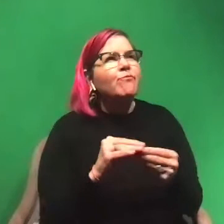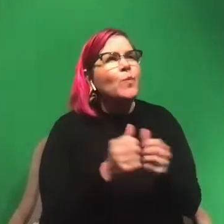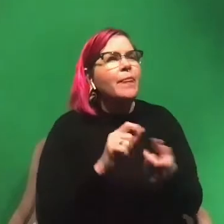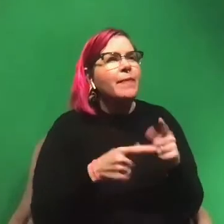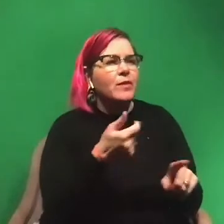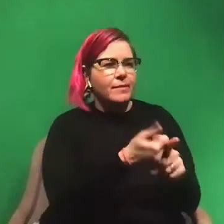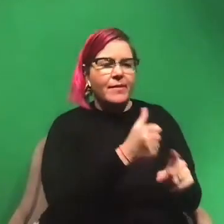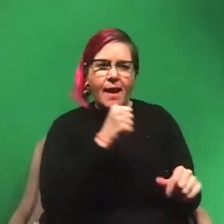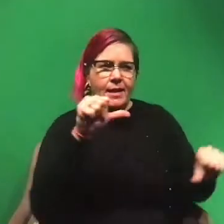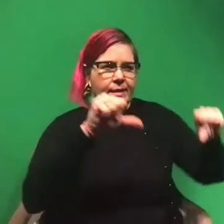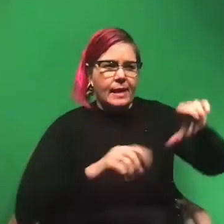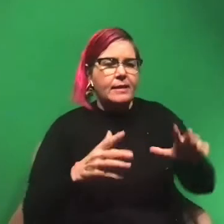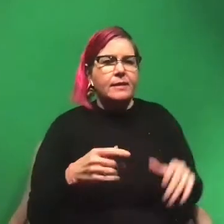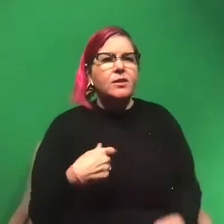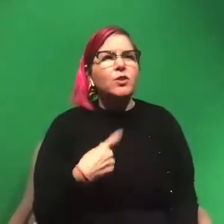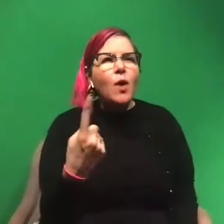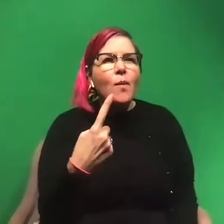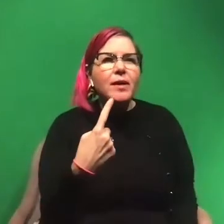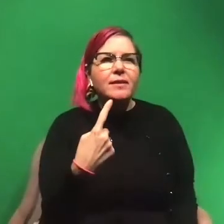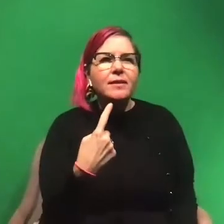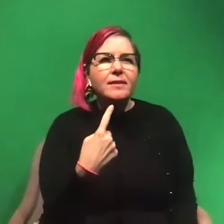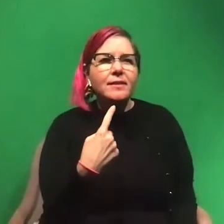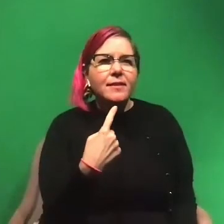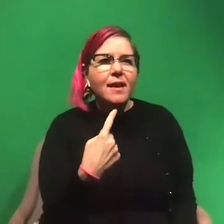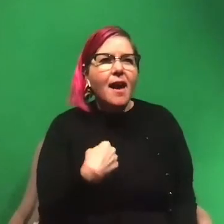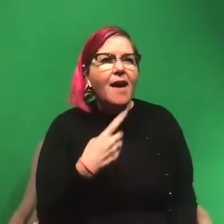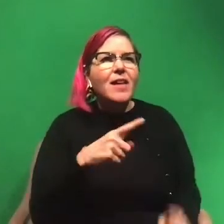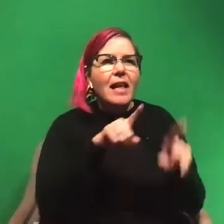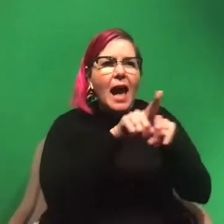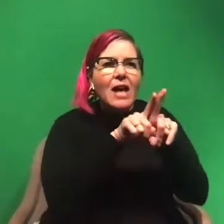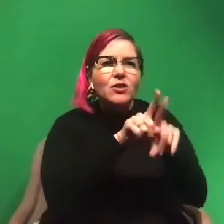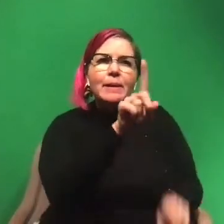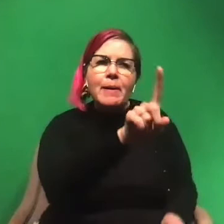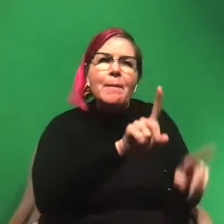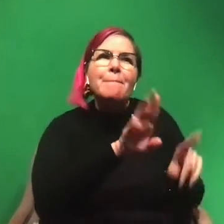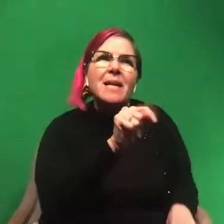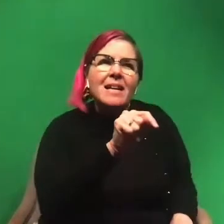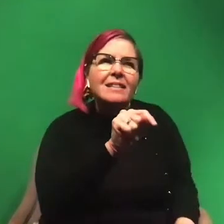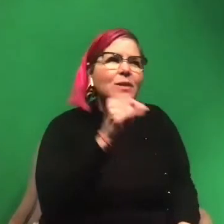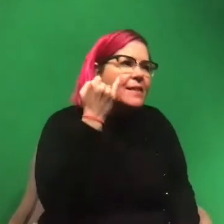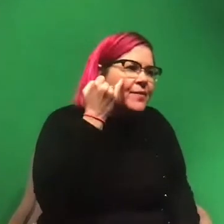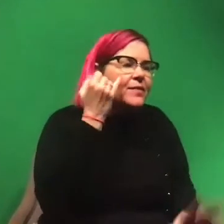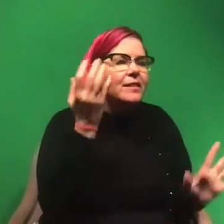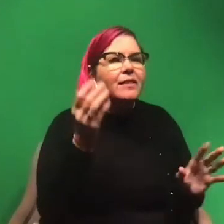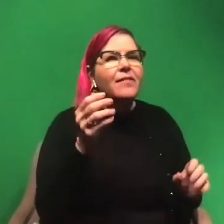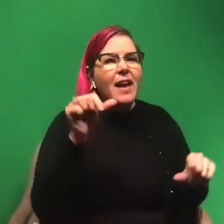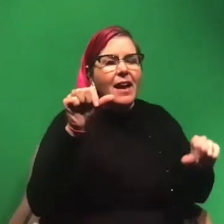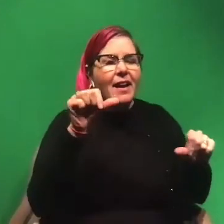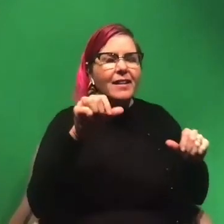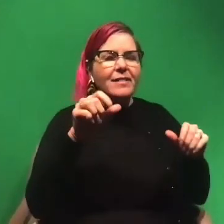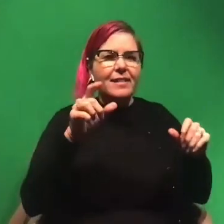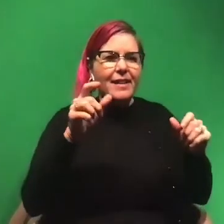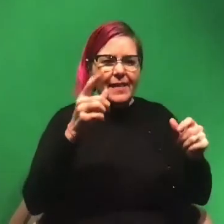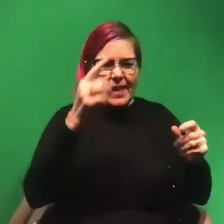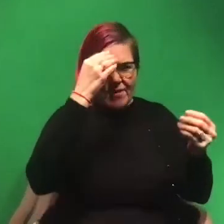scientist, and she was like, "You always have these little like asterisks." Yeah, it depends. Well, the biology is so expansive. How could we